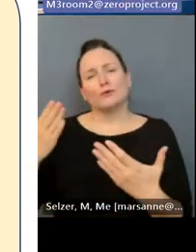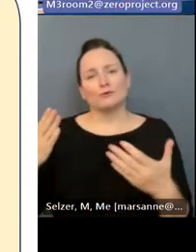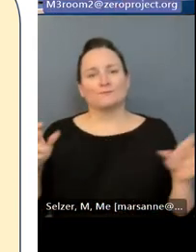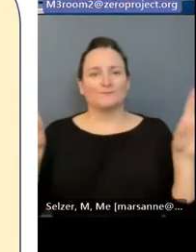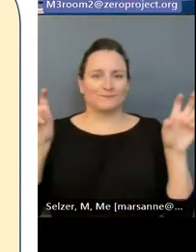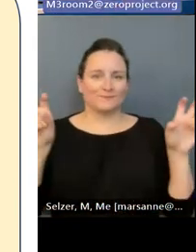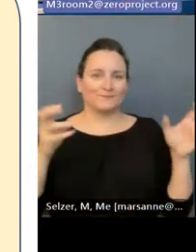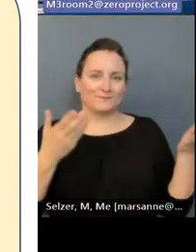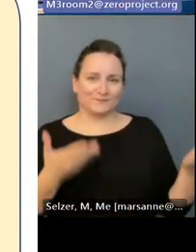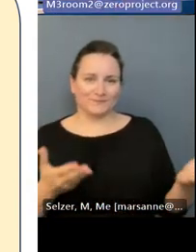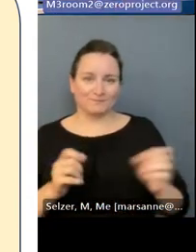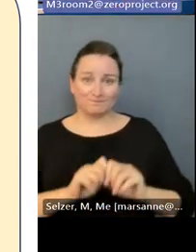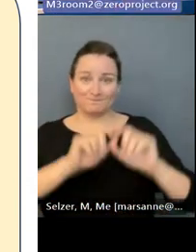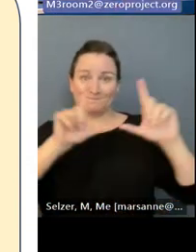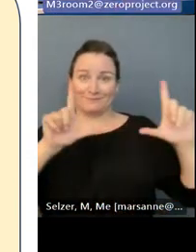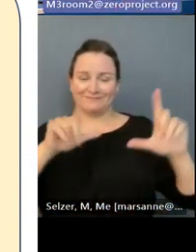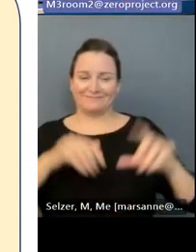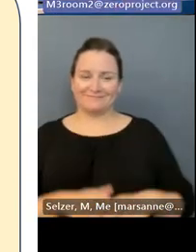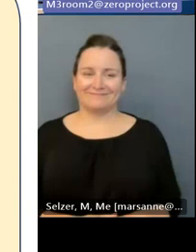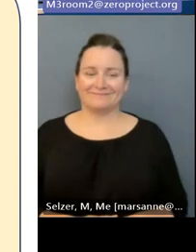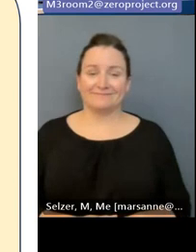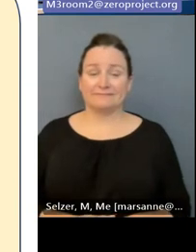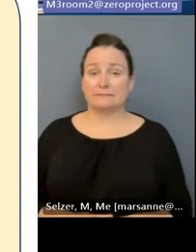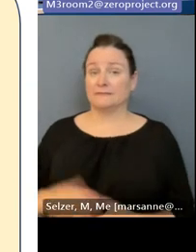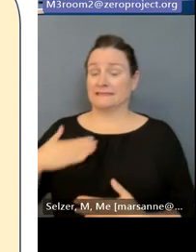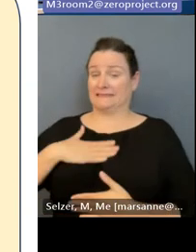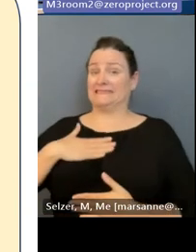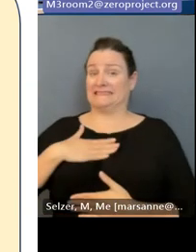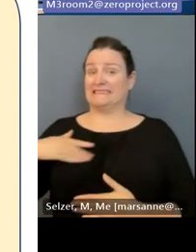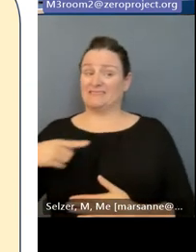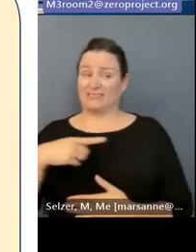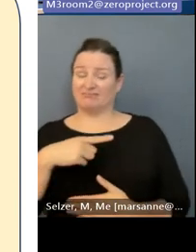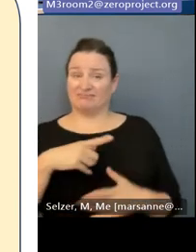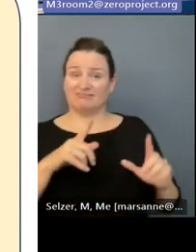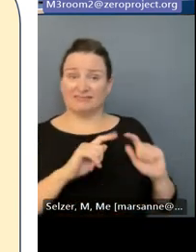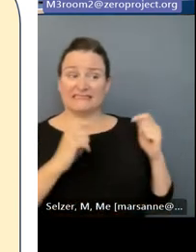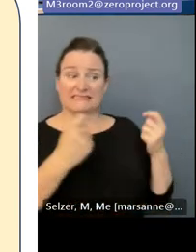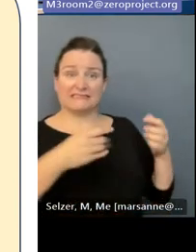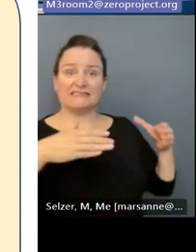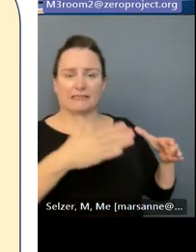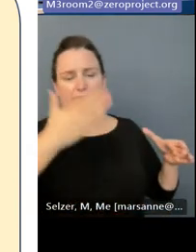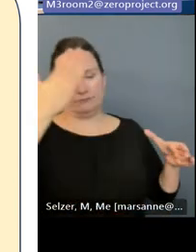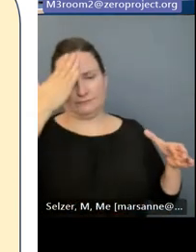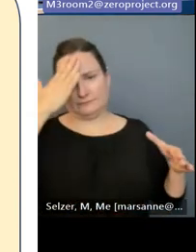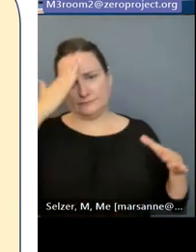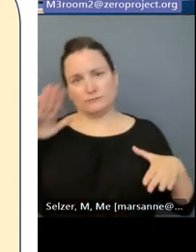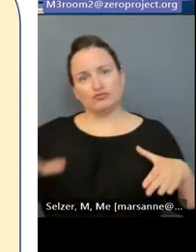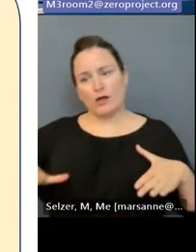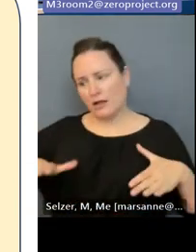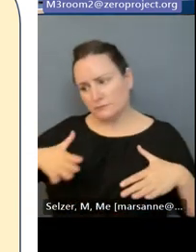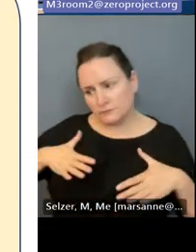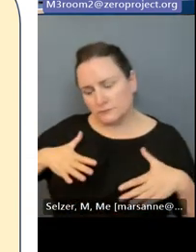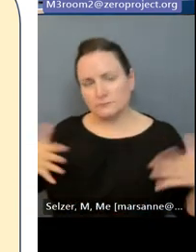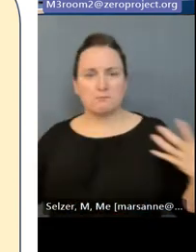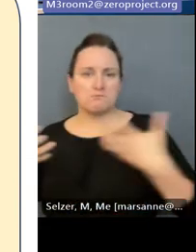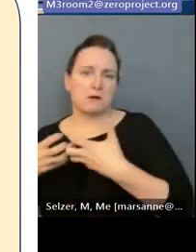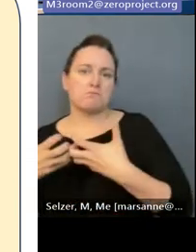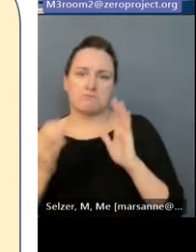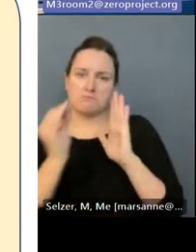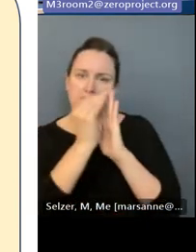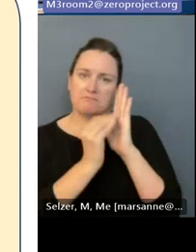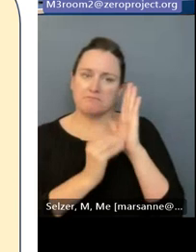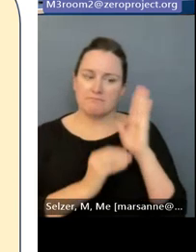The team is knowledgeable as well as empathetic in understanding the issue of the child and accordingly recommending a plan of action which